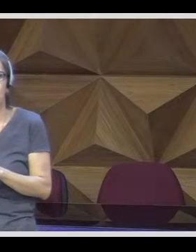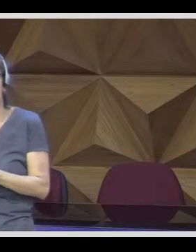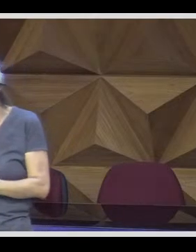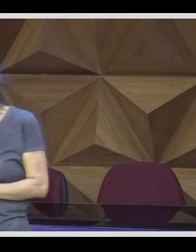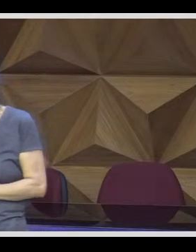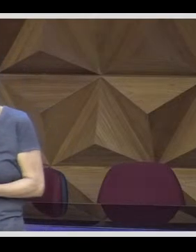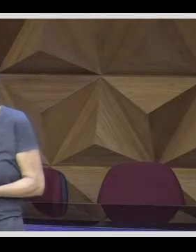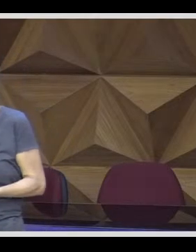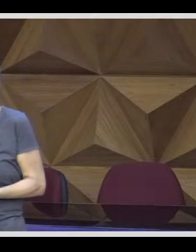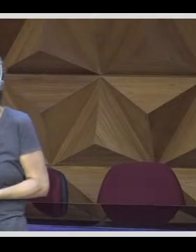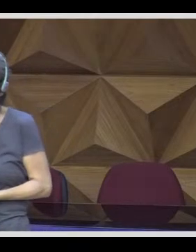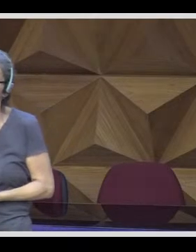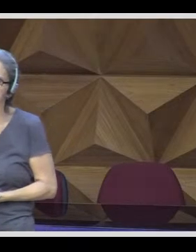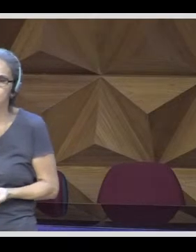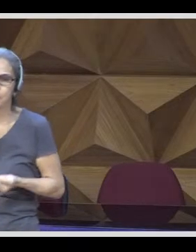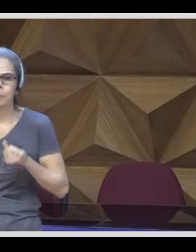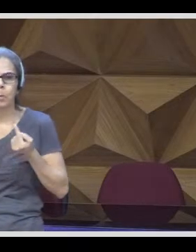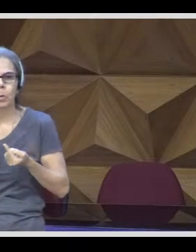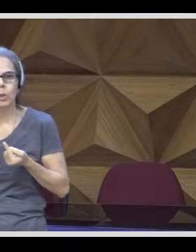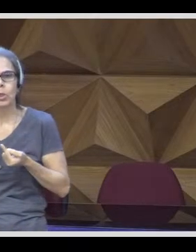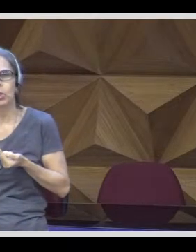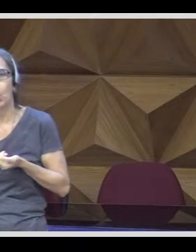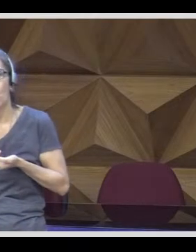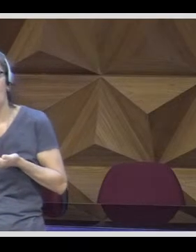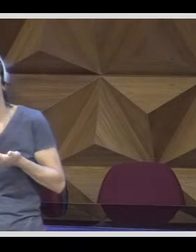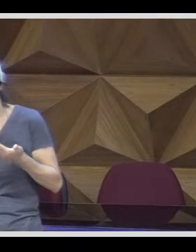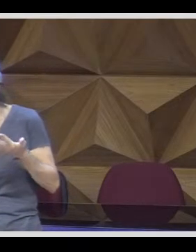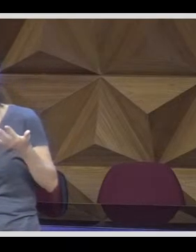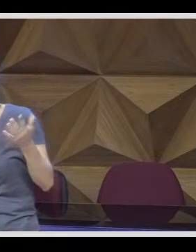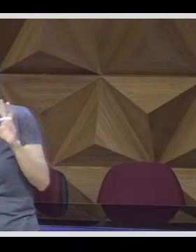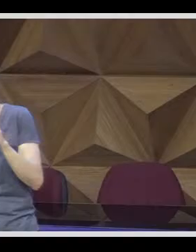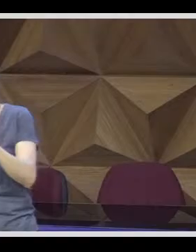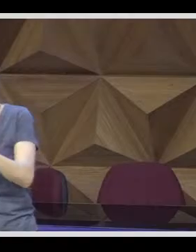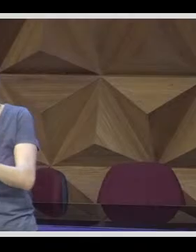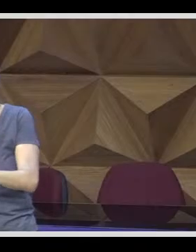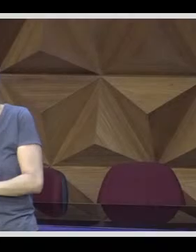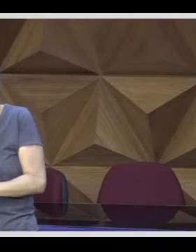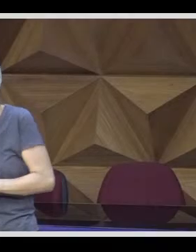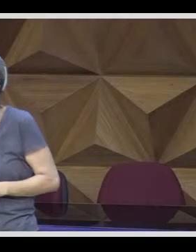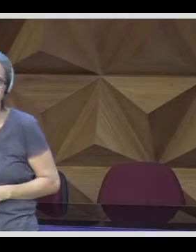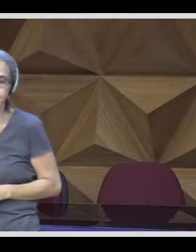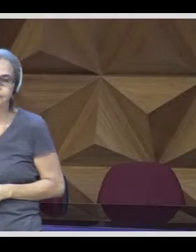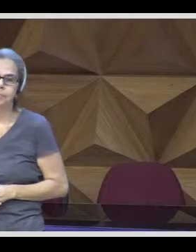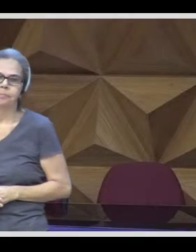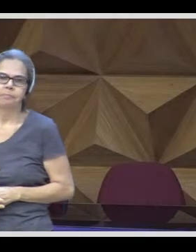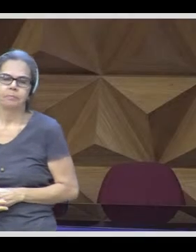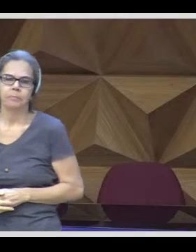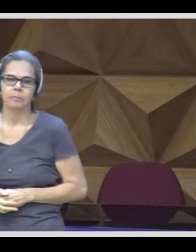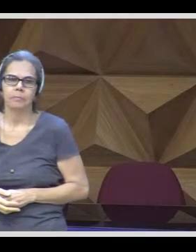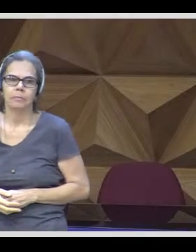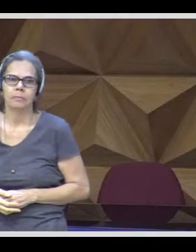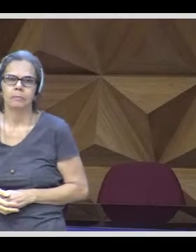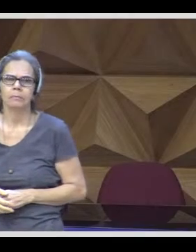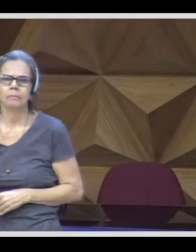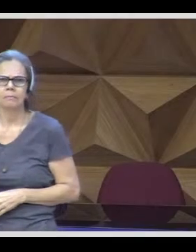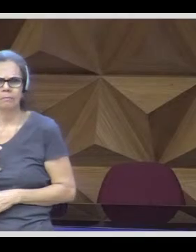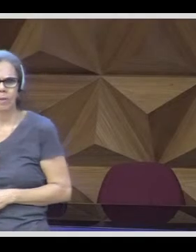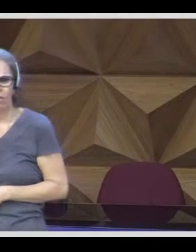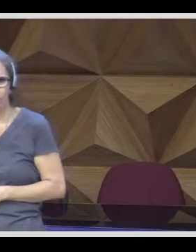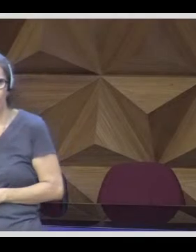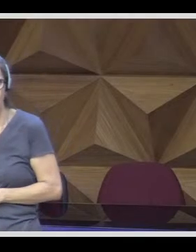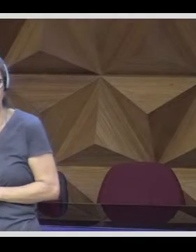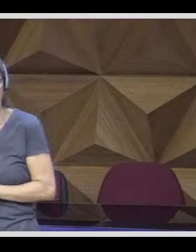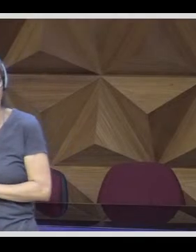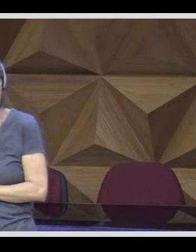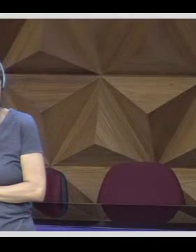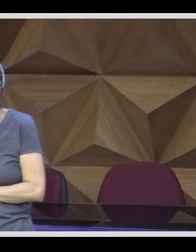developed the metrics for this context, we characterize them, and some of the things, and as I said, the driving question is, how